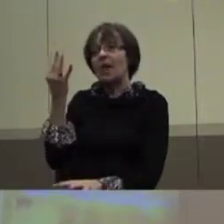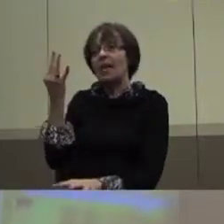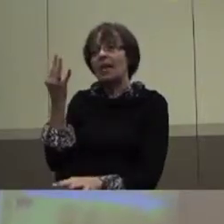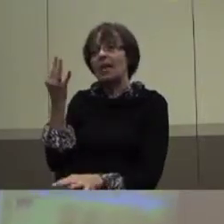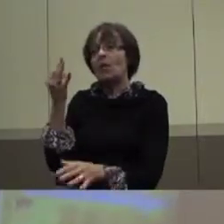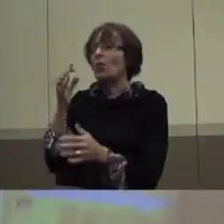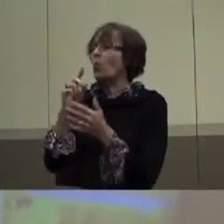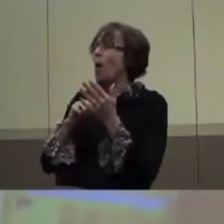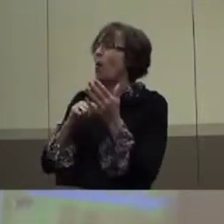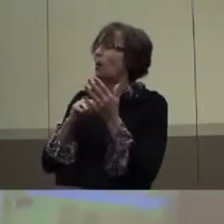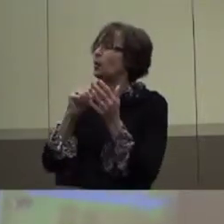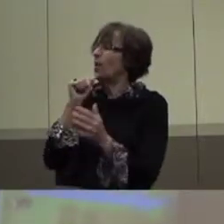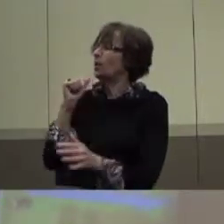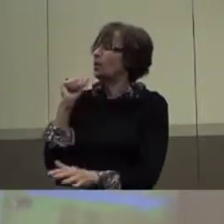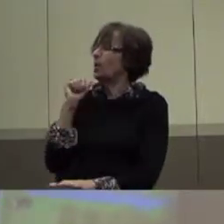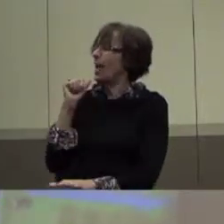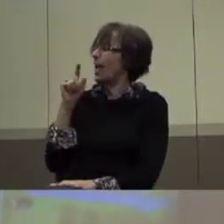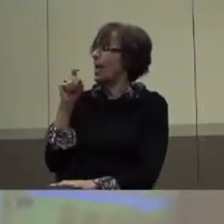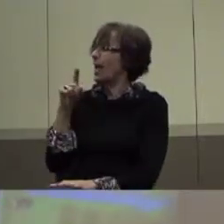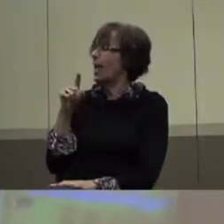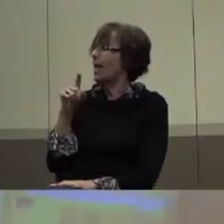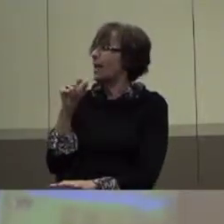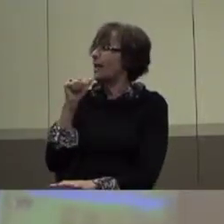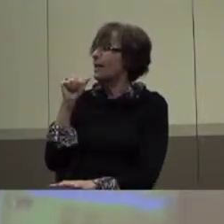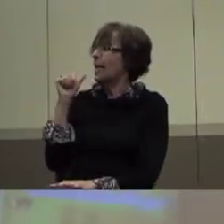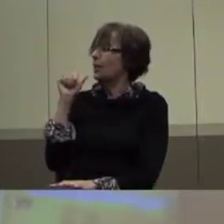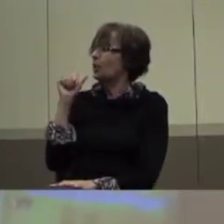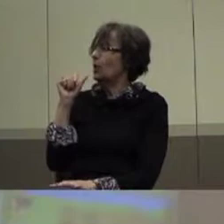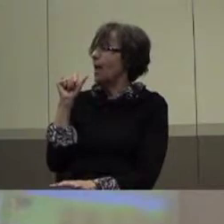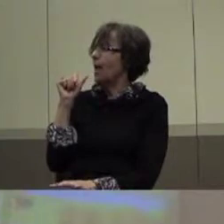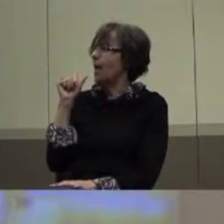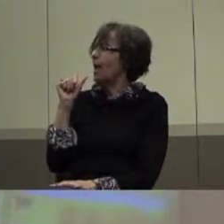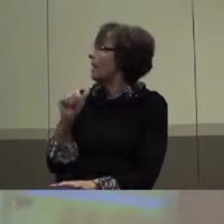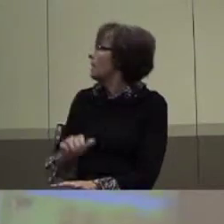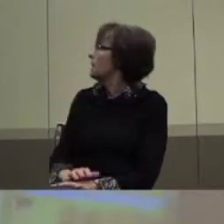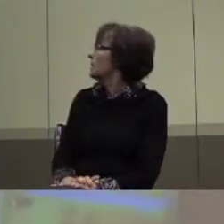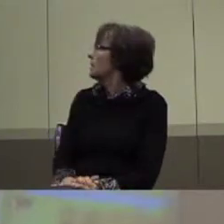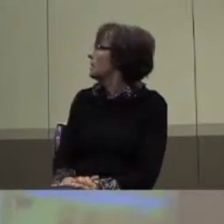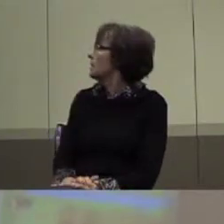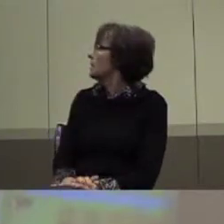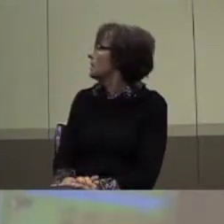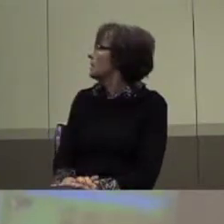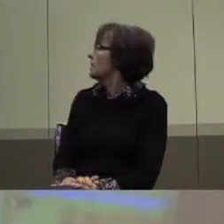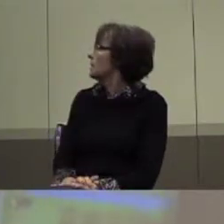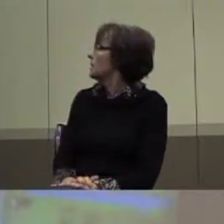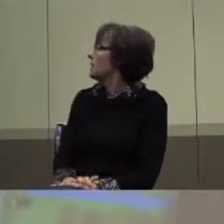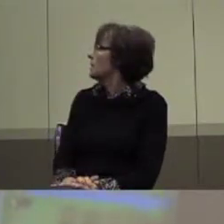was. Yeah. We go right there, Jess. The top one on the left.